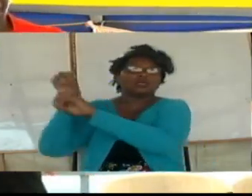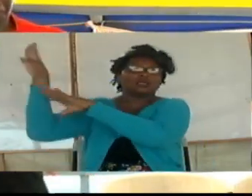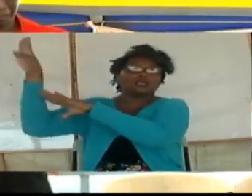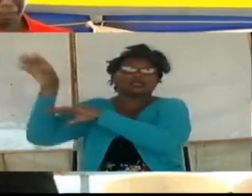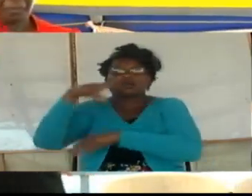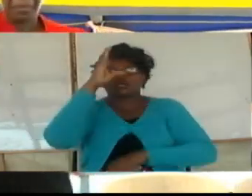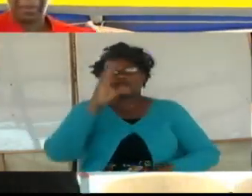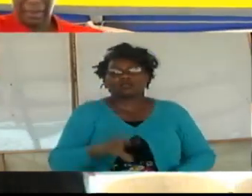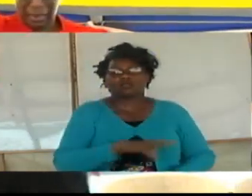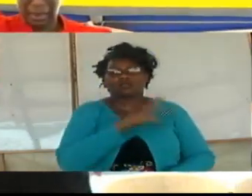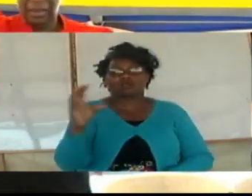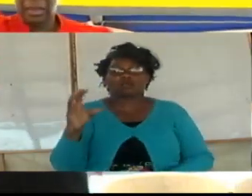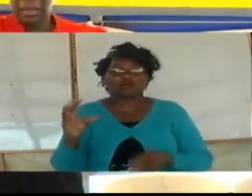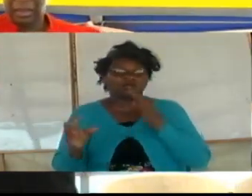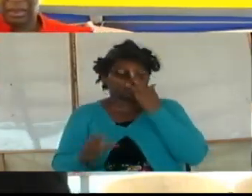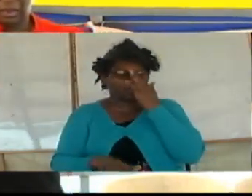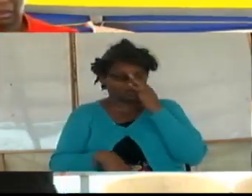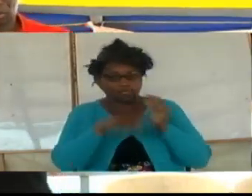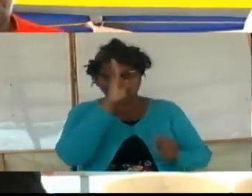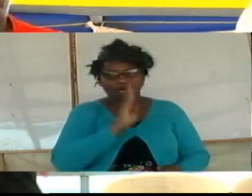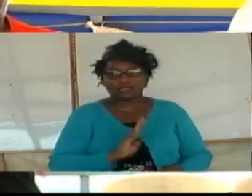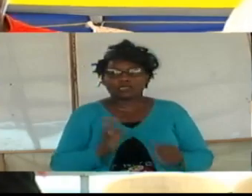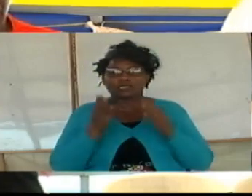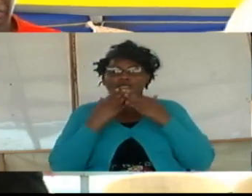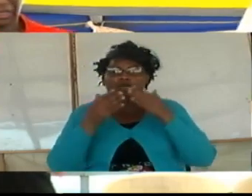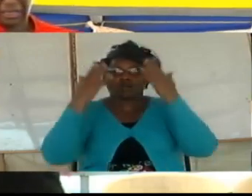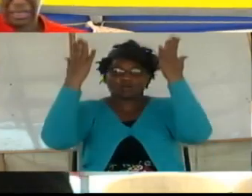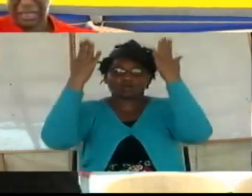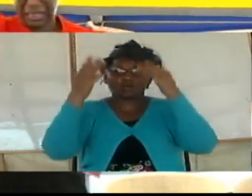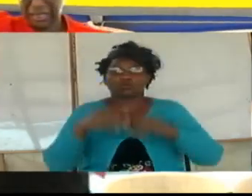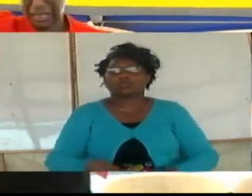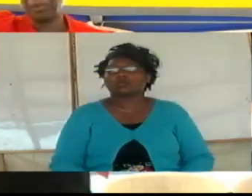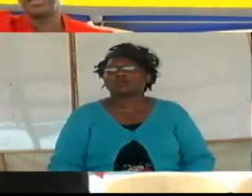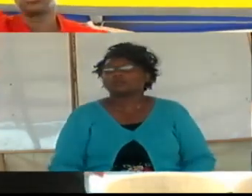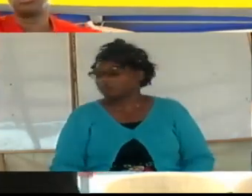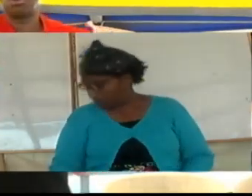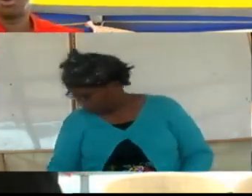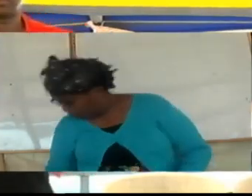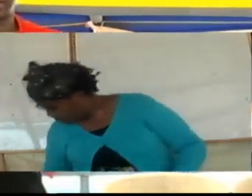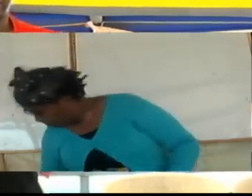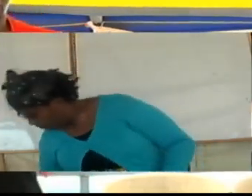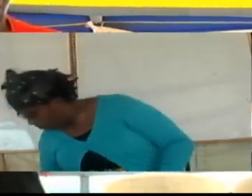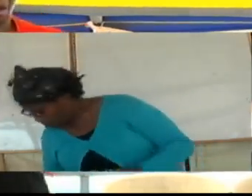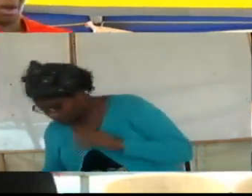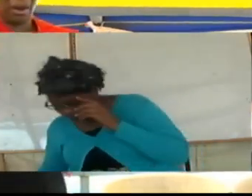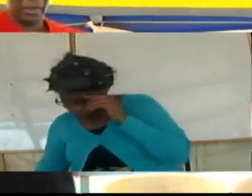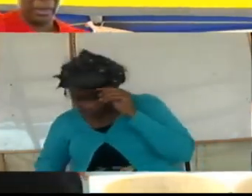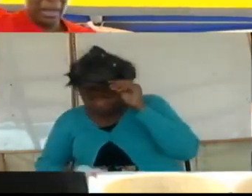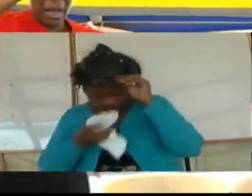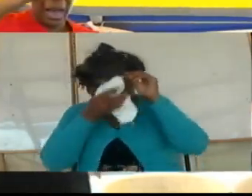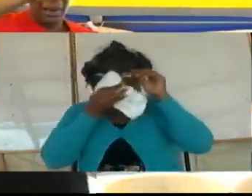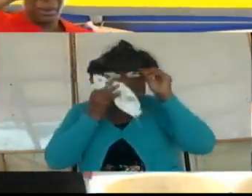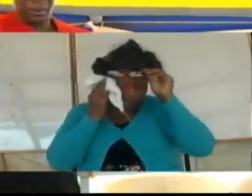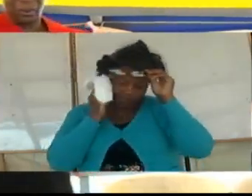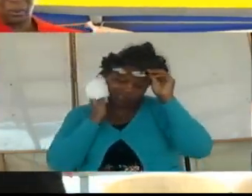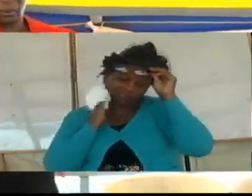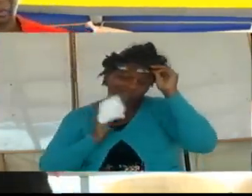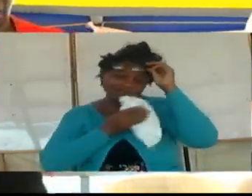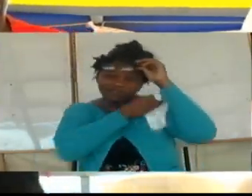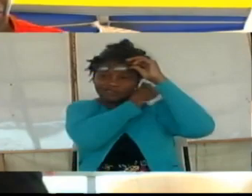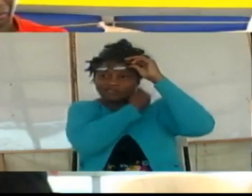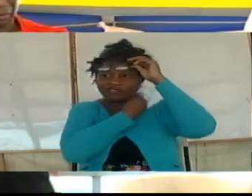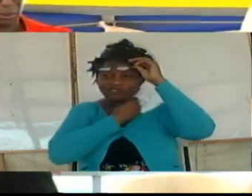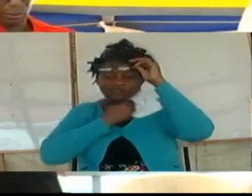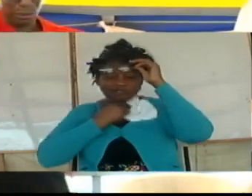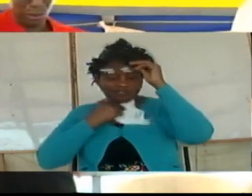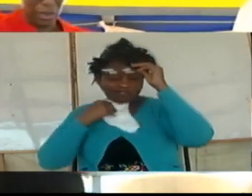more abundantly. God is a good God. Hallelujah. Somebody praise him. Come on, somebody praise him. It's